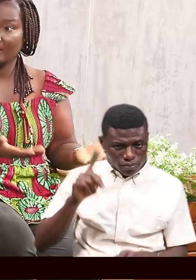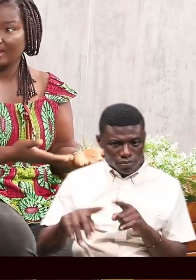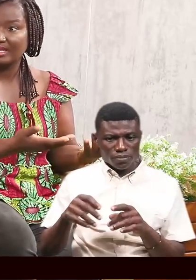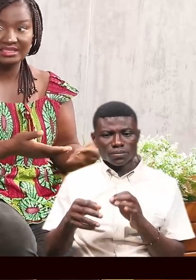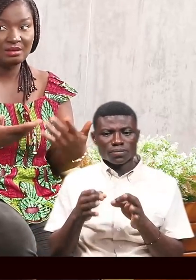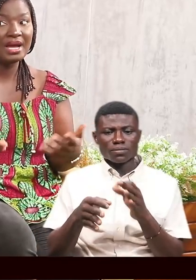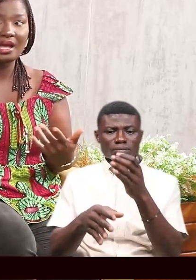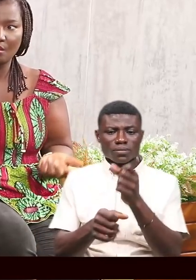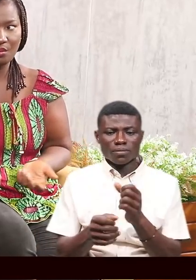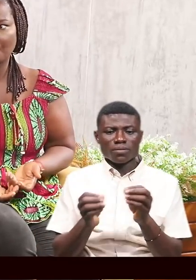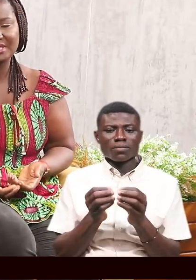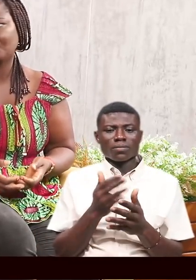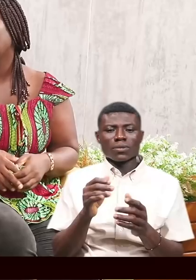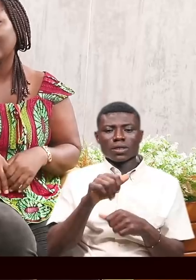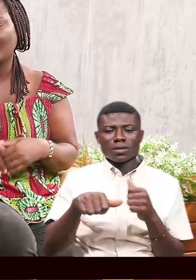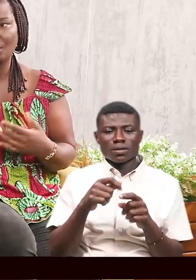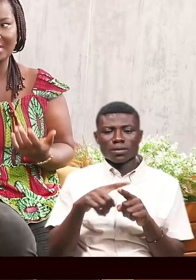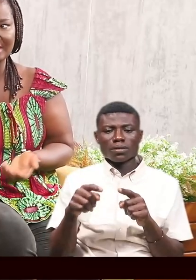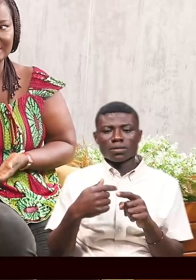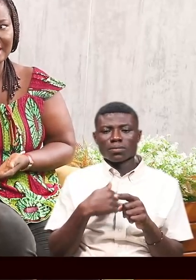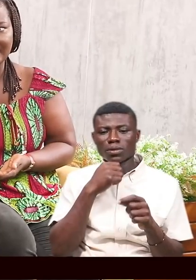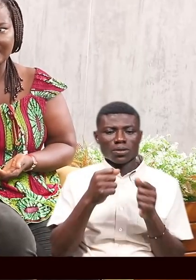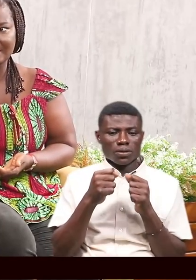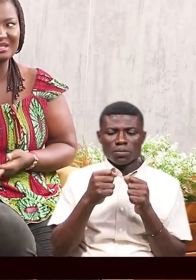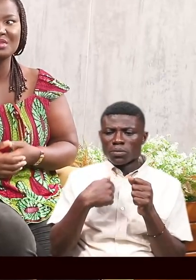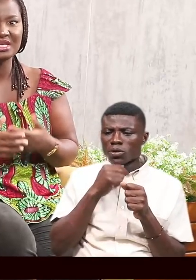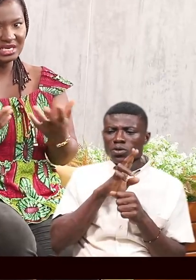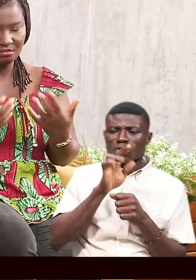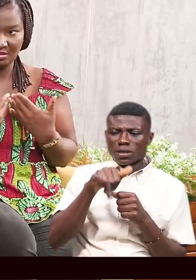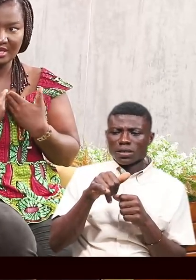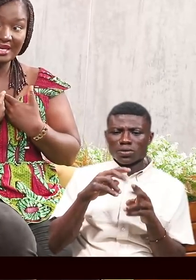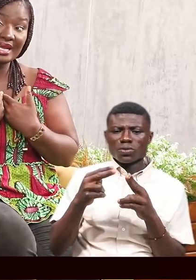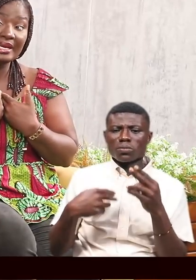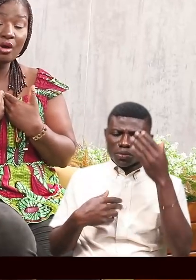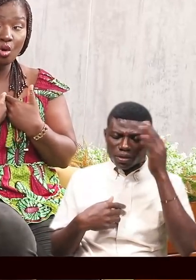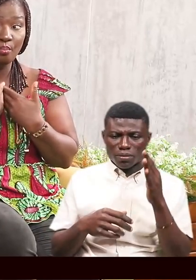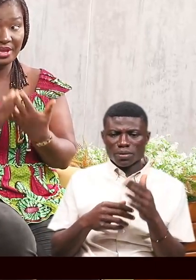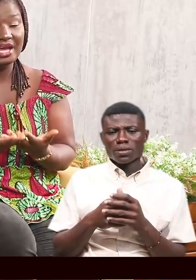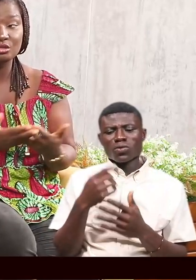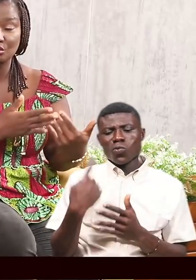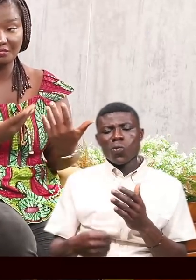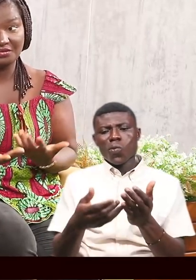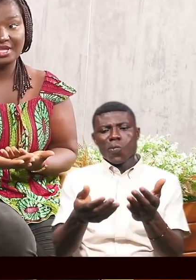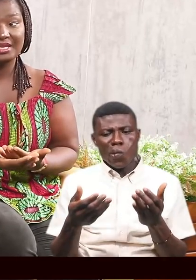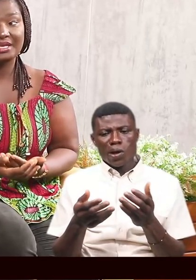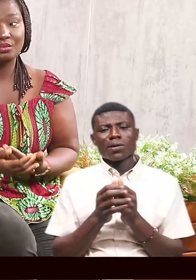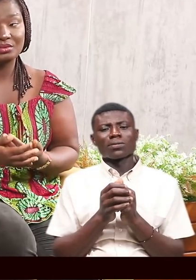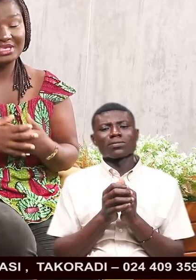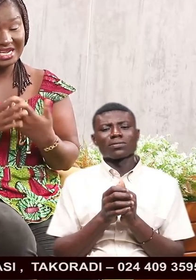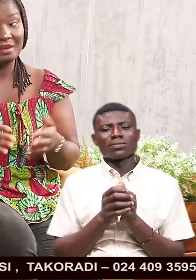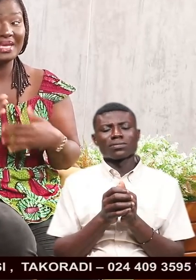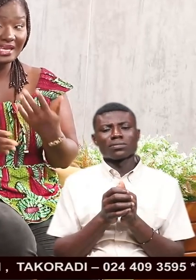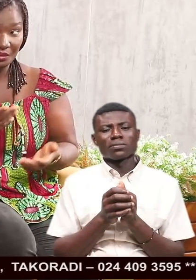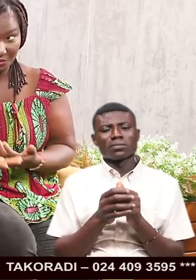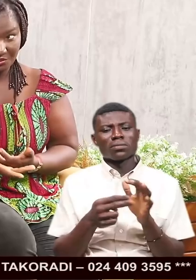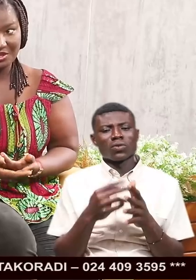kobenya in summer can work home, but me na unko that line. Inti me nim ni ananko pe out of